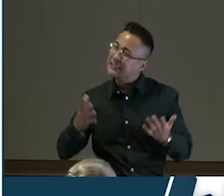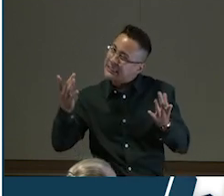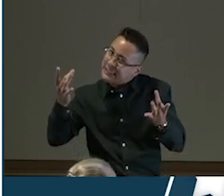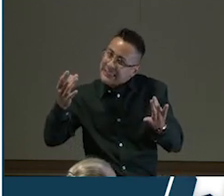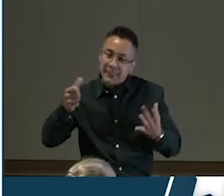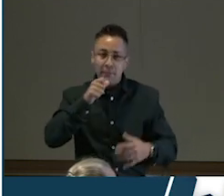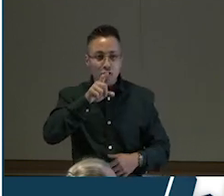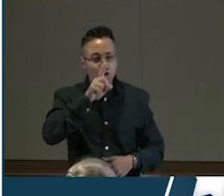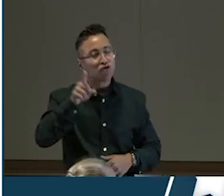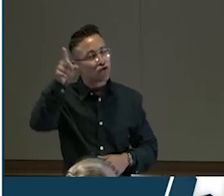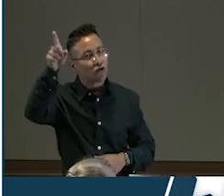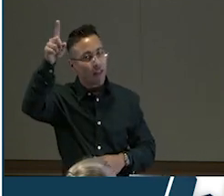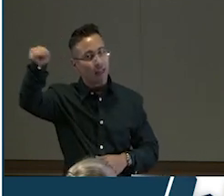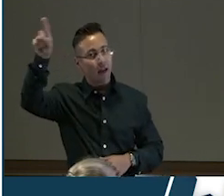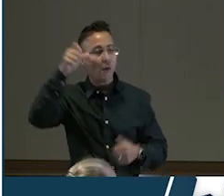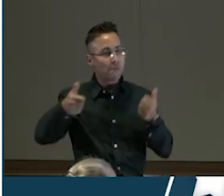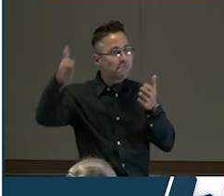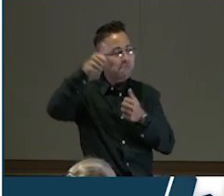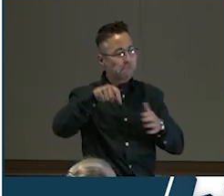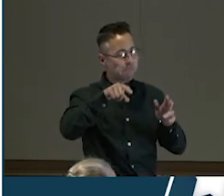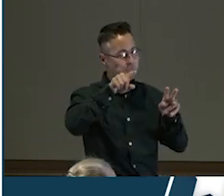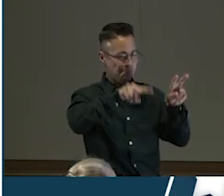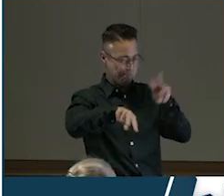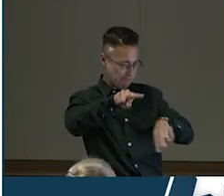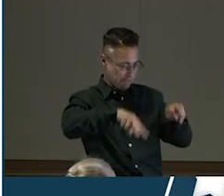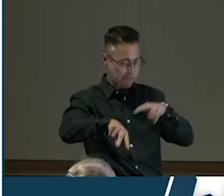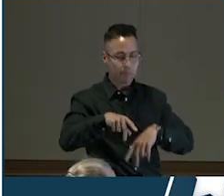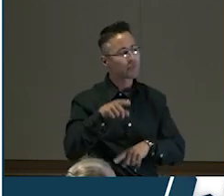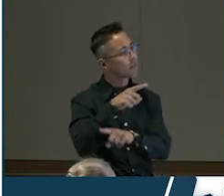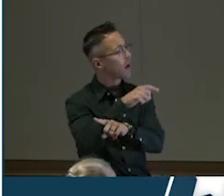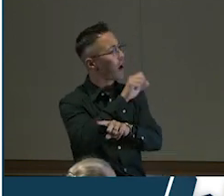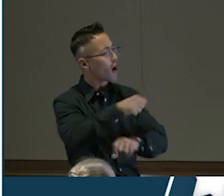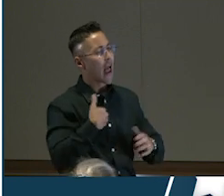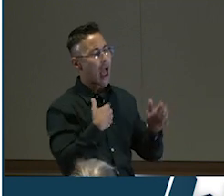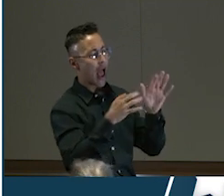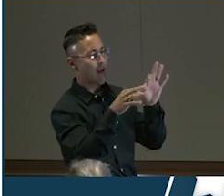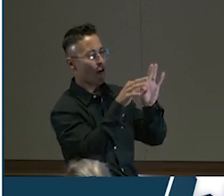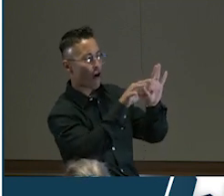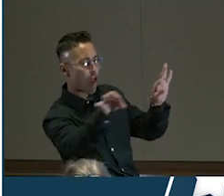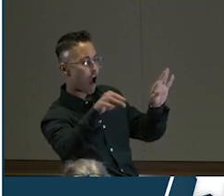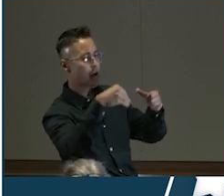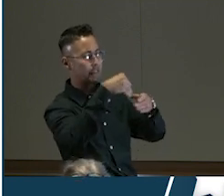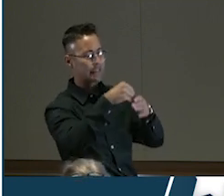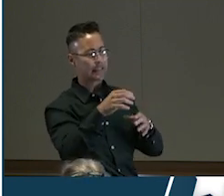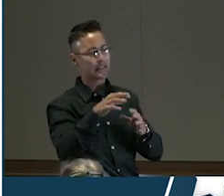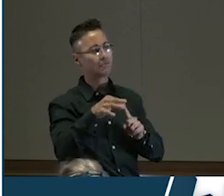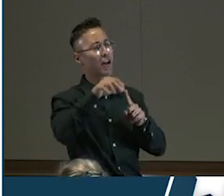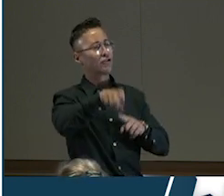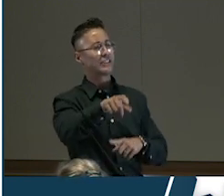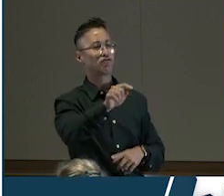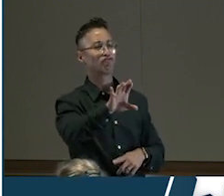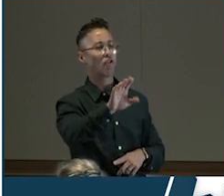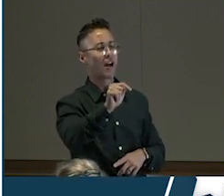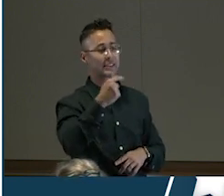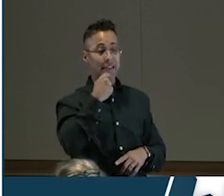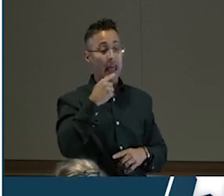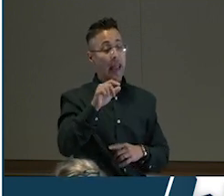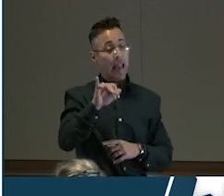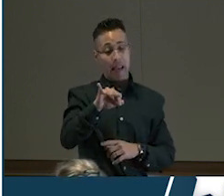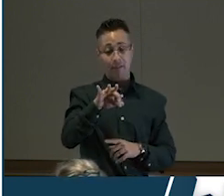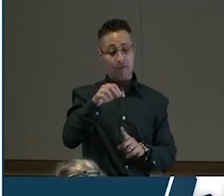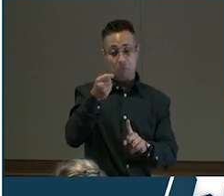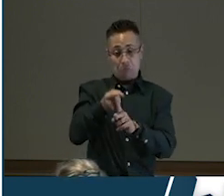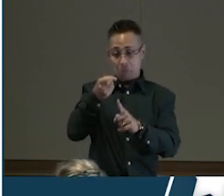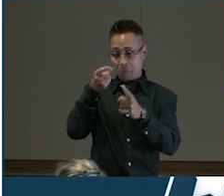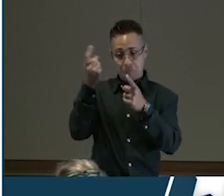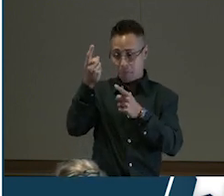still start the look back period. Could you have a clause in the special needs trust that says, in the event this